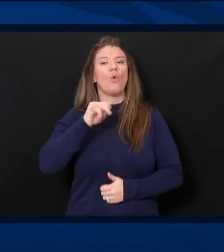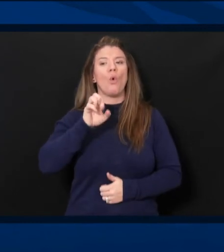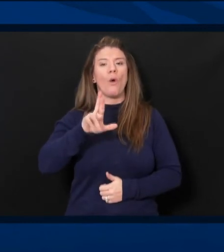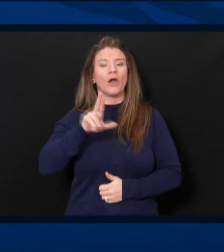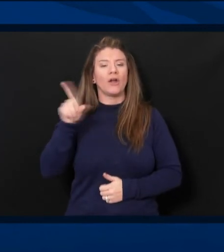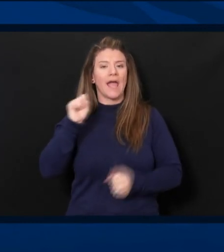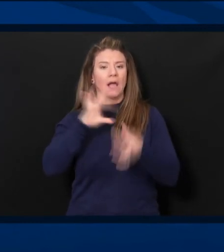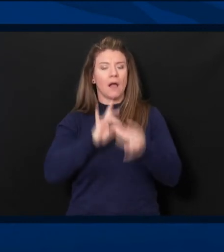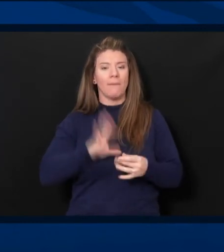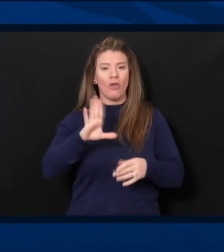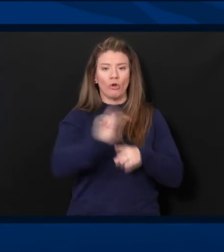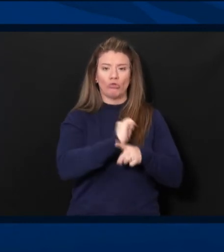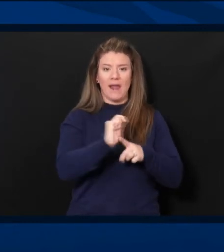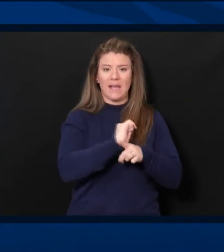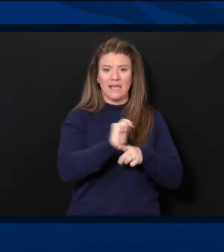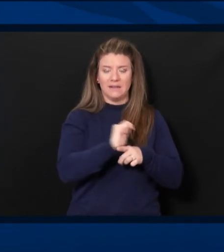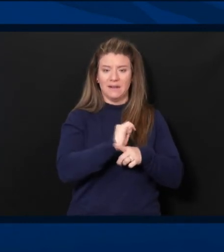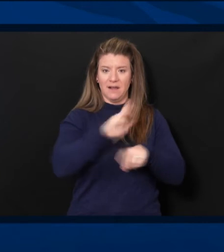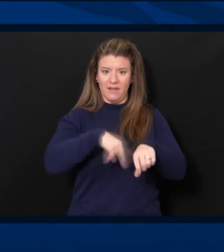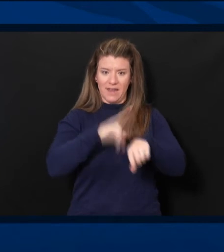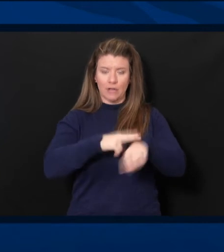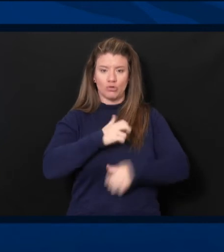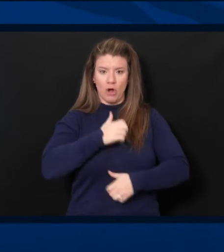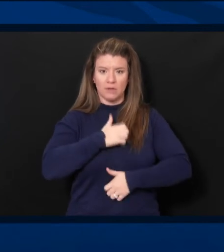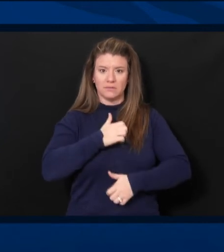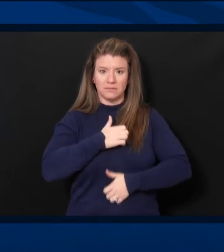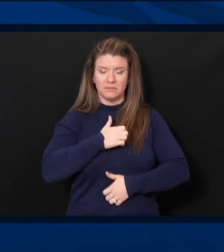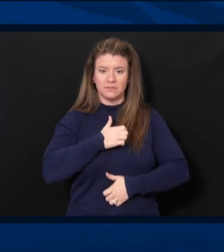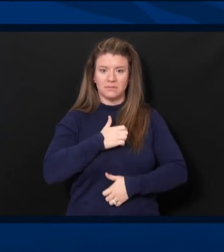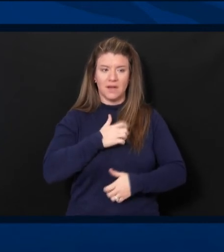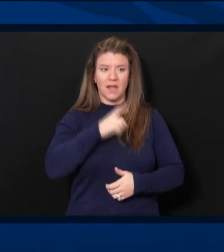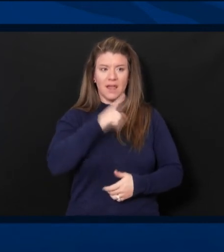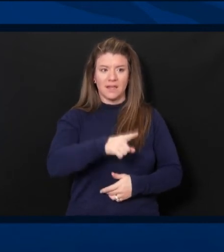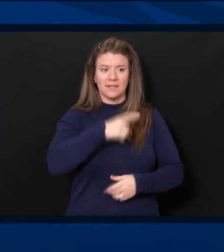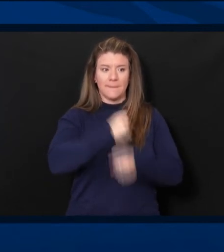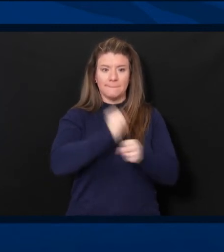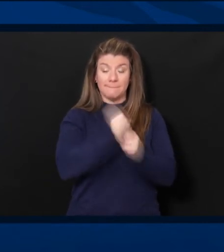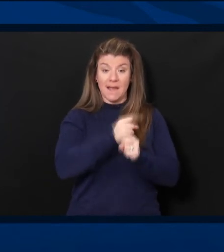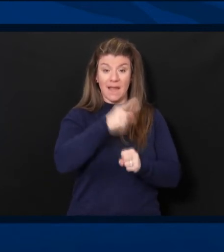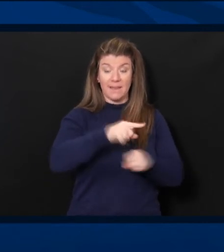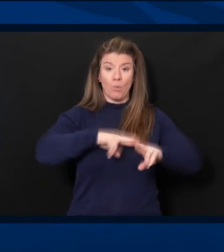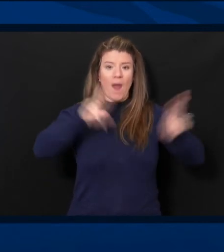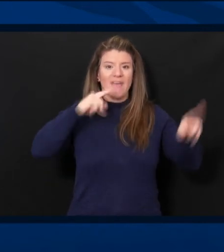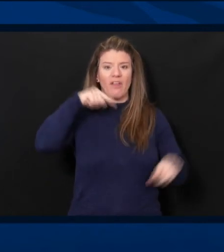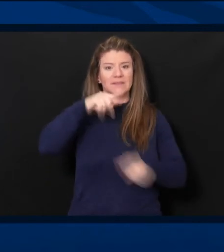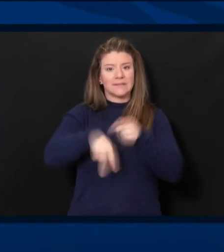training aspect of the National Guard as making them ready for this assignment.